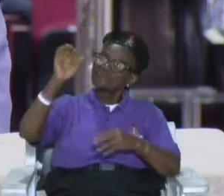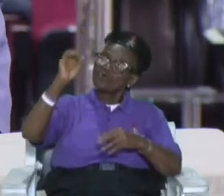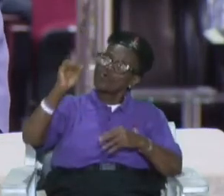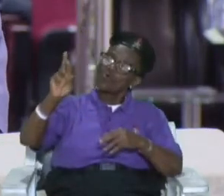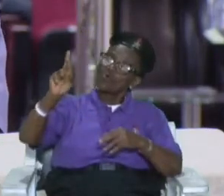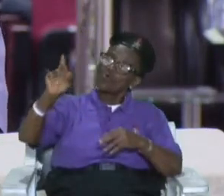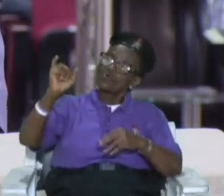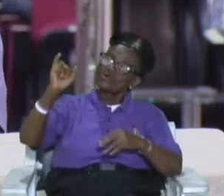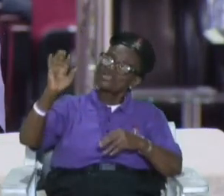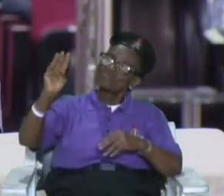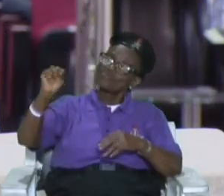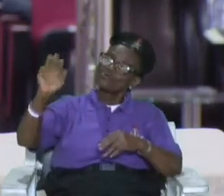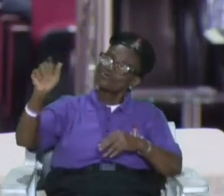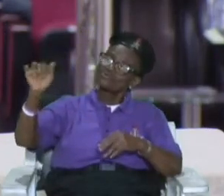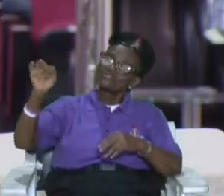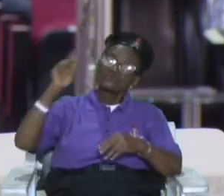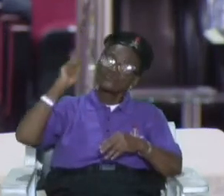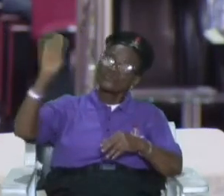I decree today,